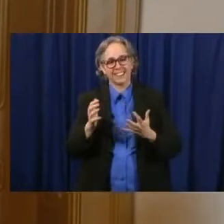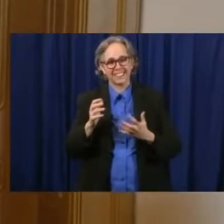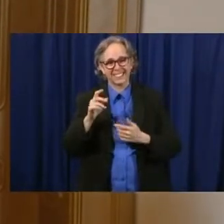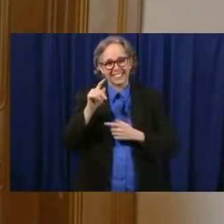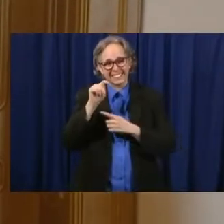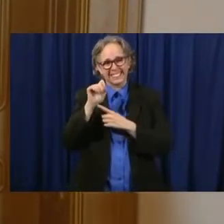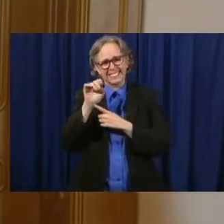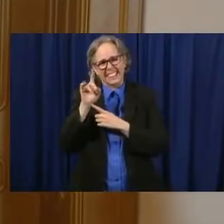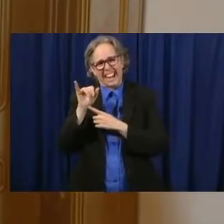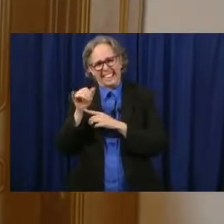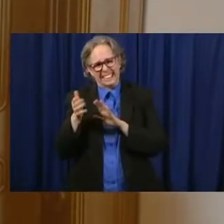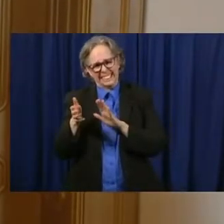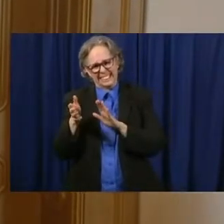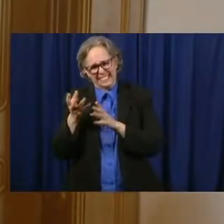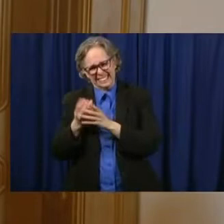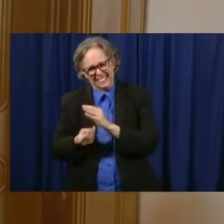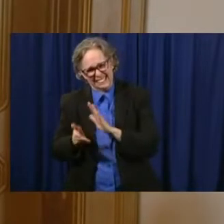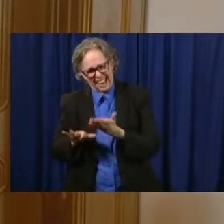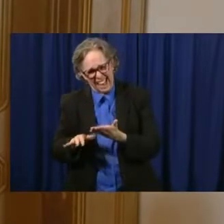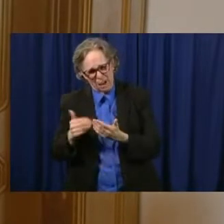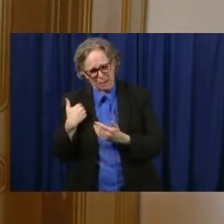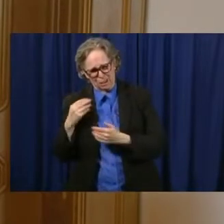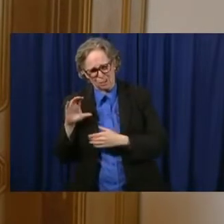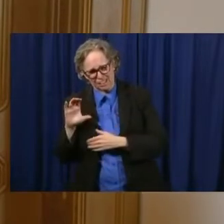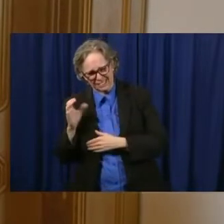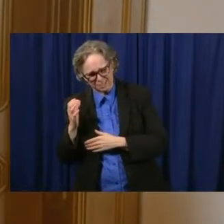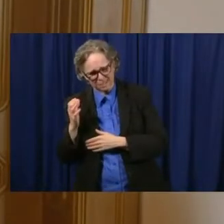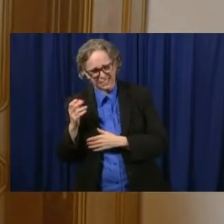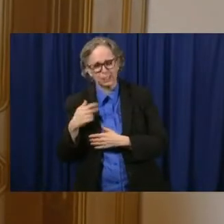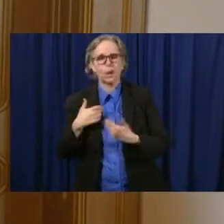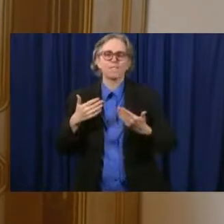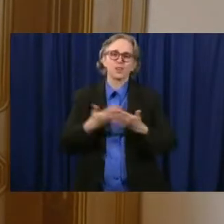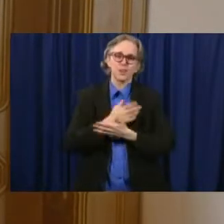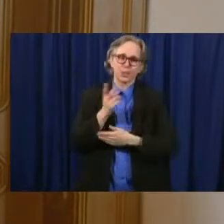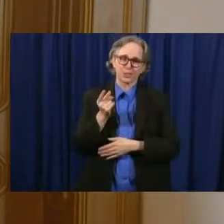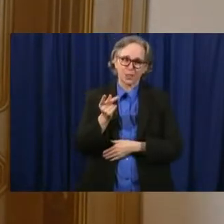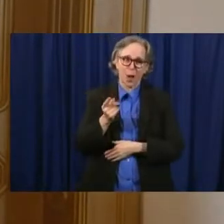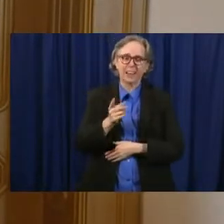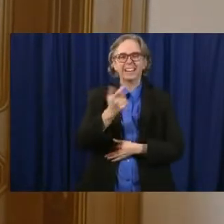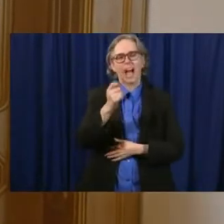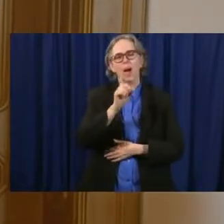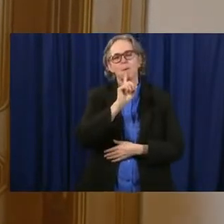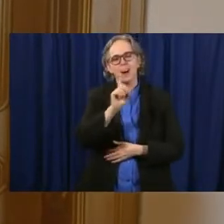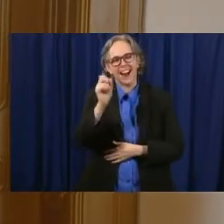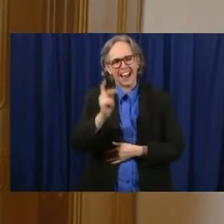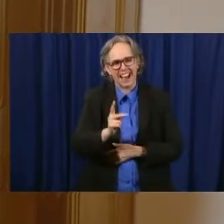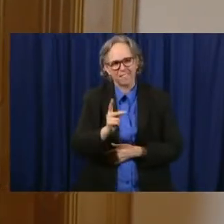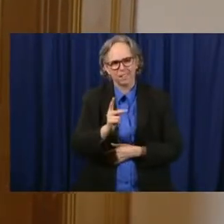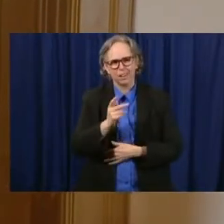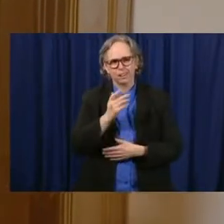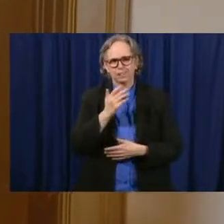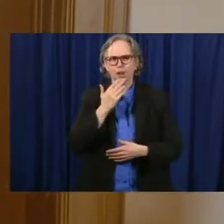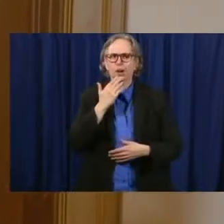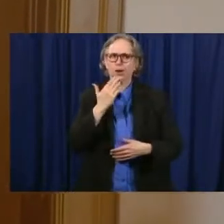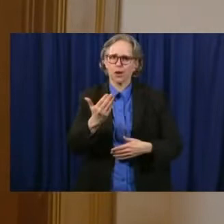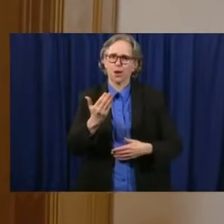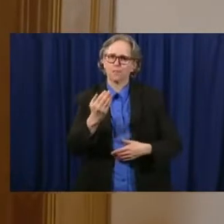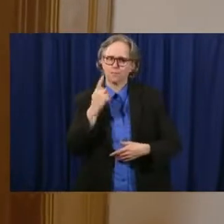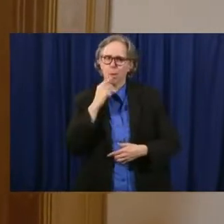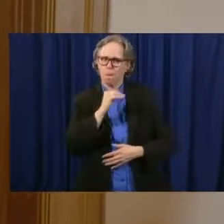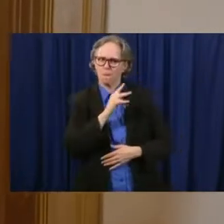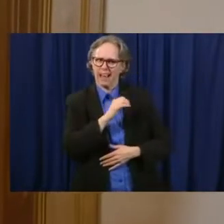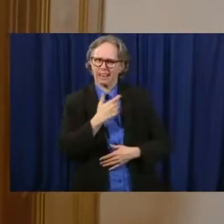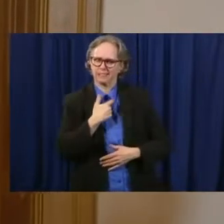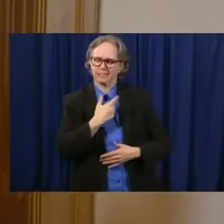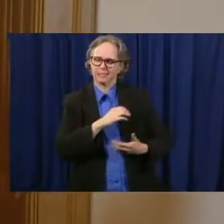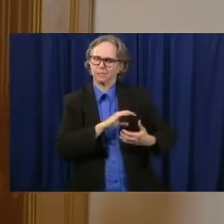new Springer. She's a year and a half old, and it's been good for my... She's bonded to me, so I bonded to her, I